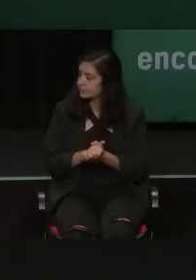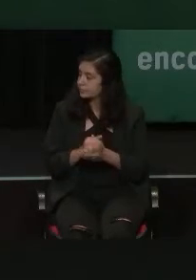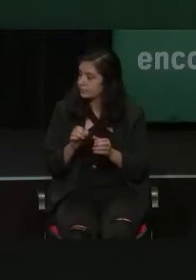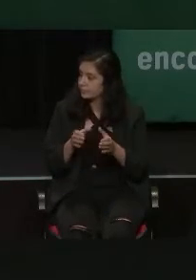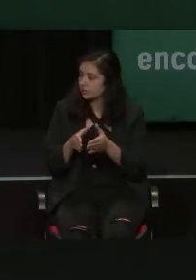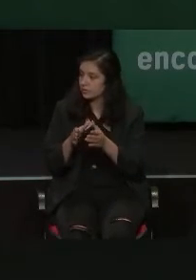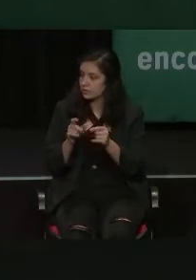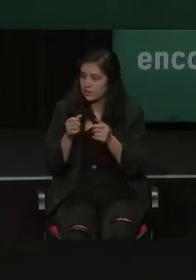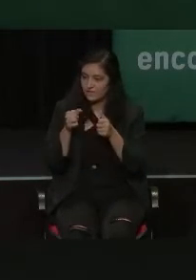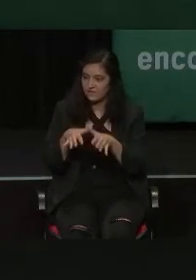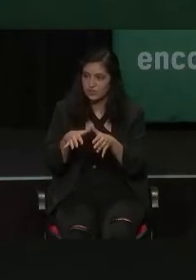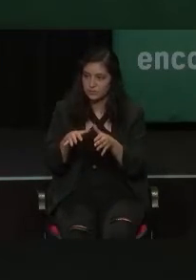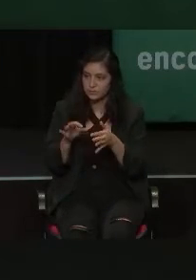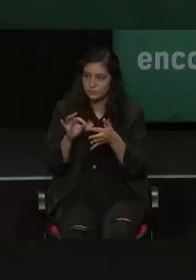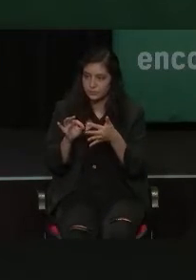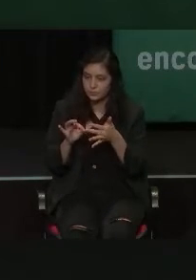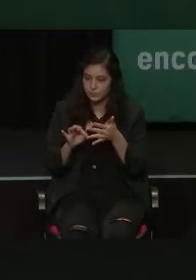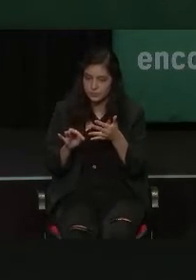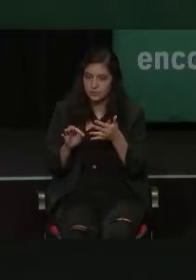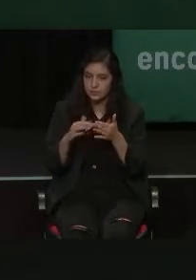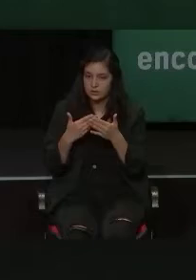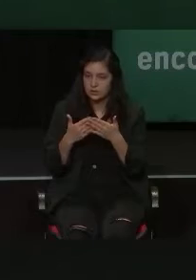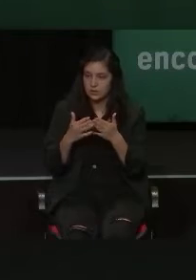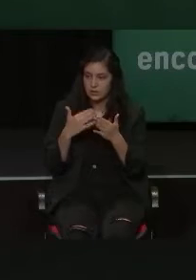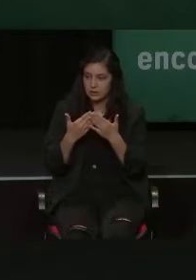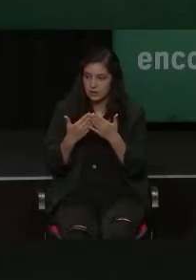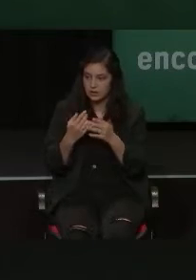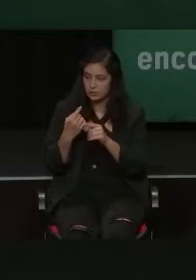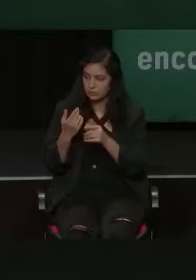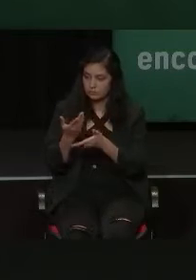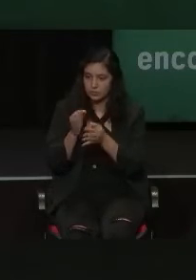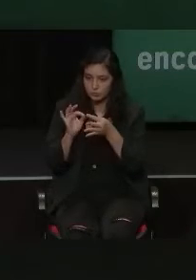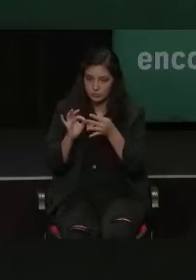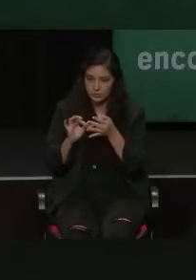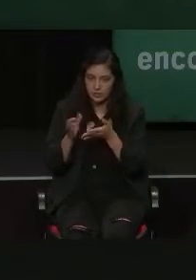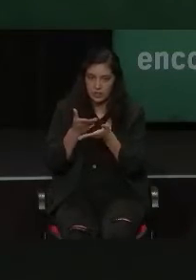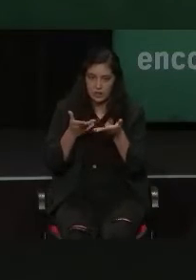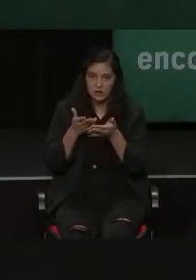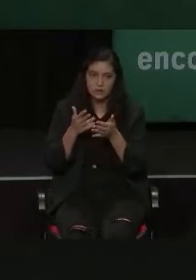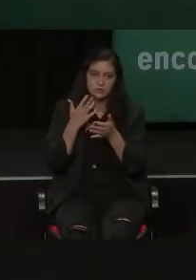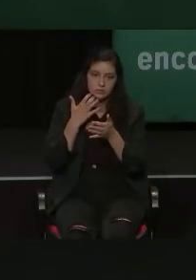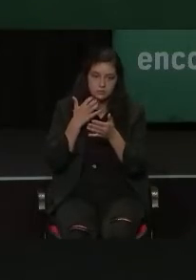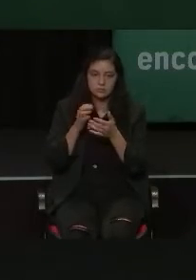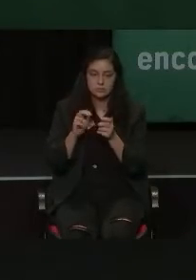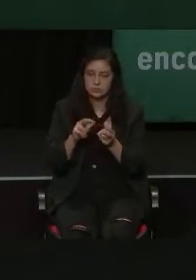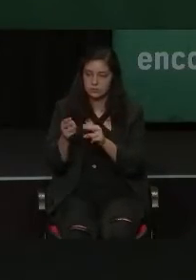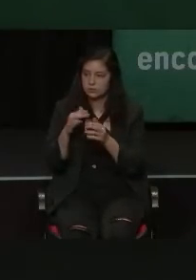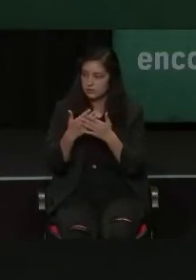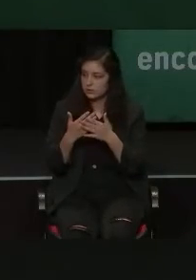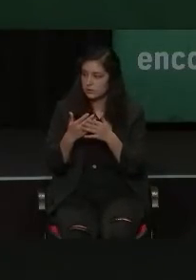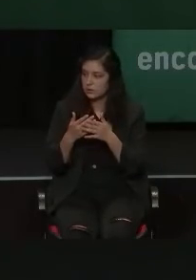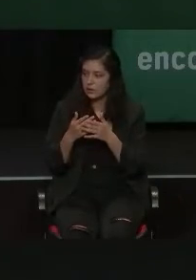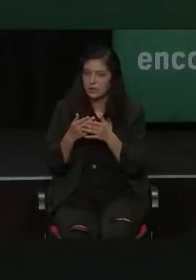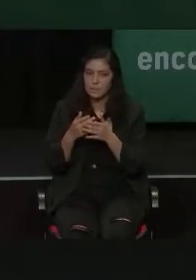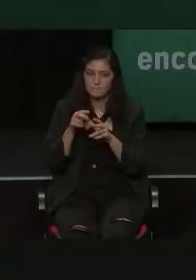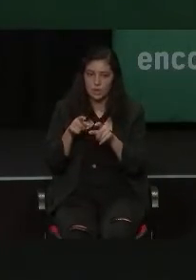to recorrência infections clínica de chronicity infecções, that share a levando common à characteristic of cronicidade tolerance de and infecções recalcitrance que to mostram uma antimicrobials